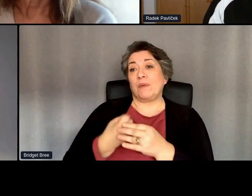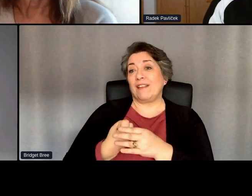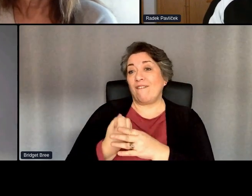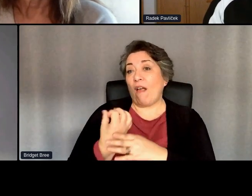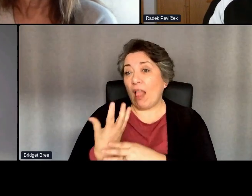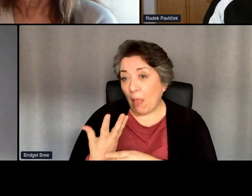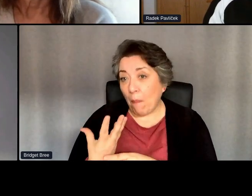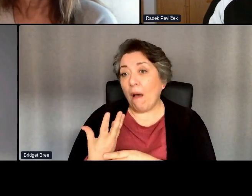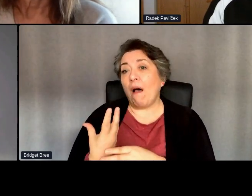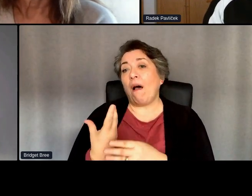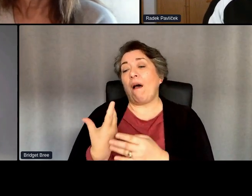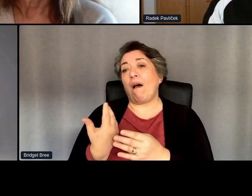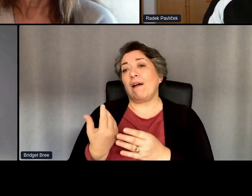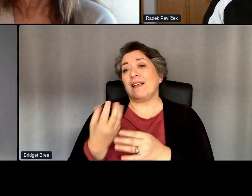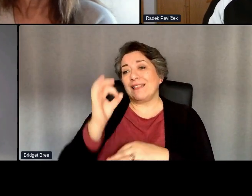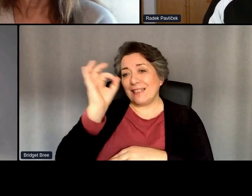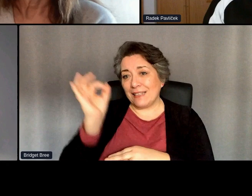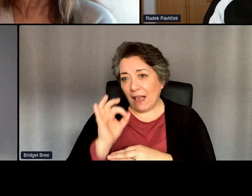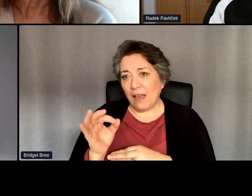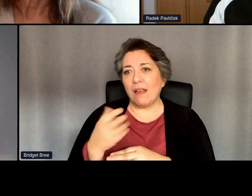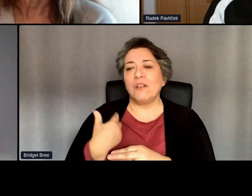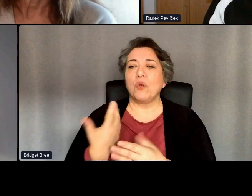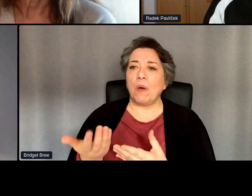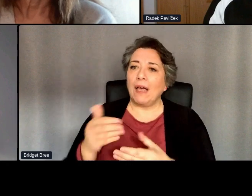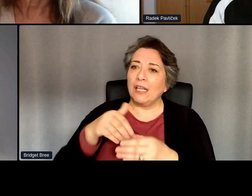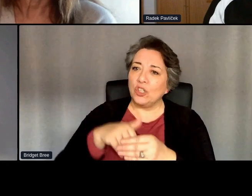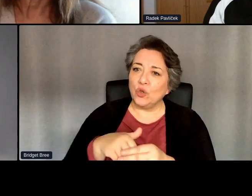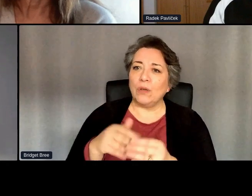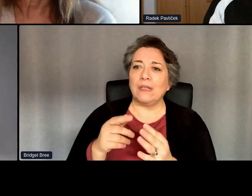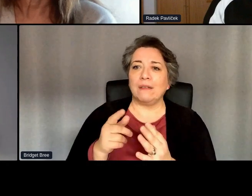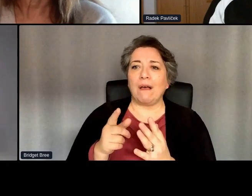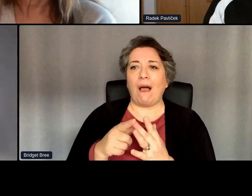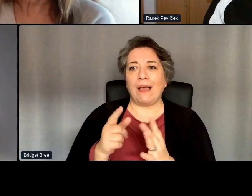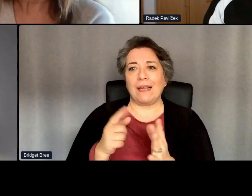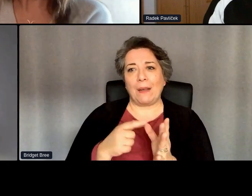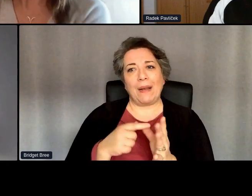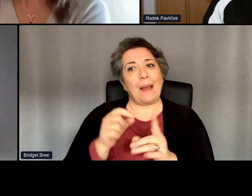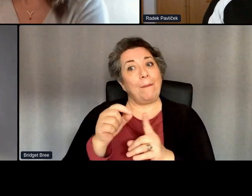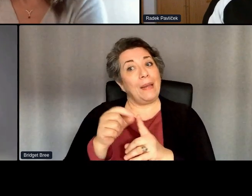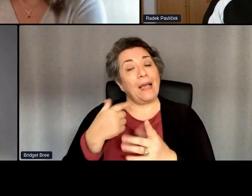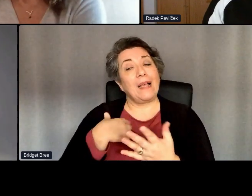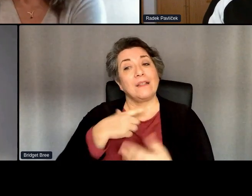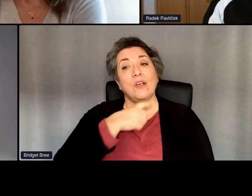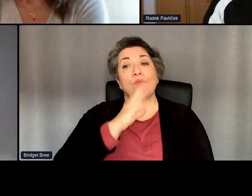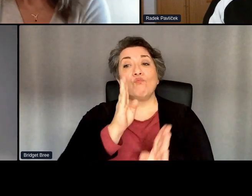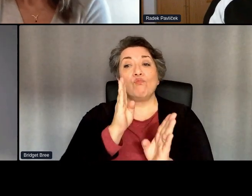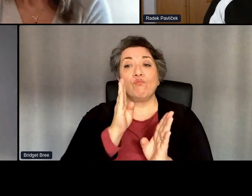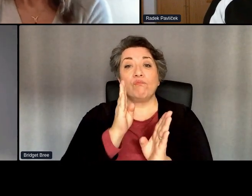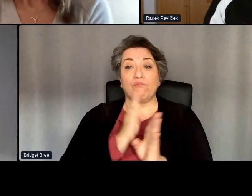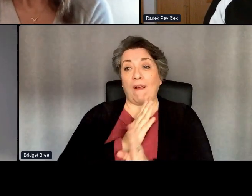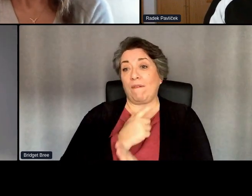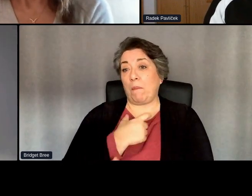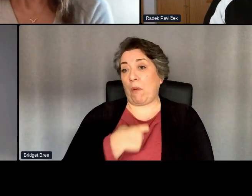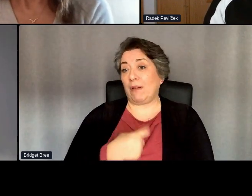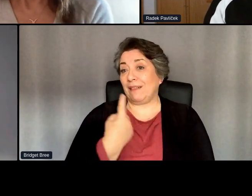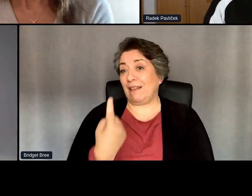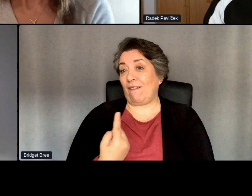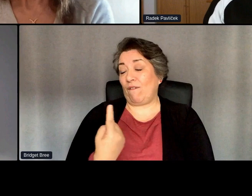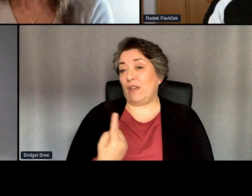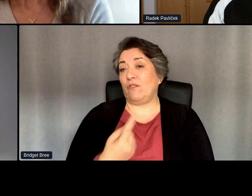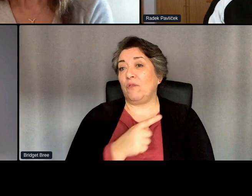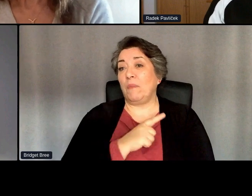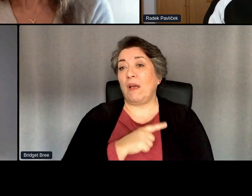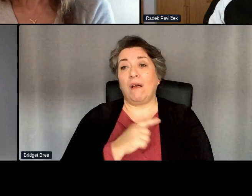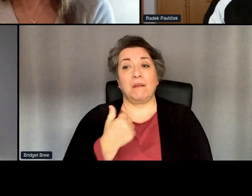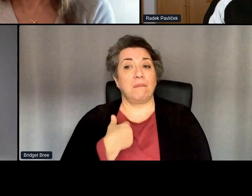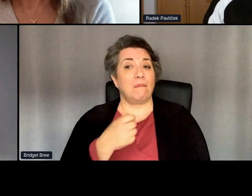joined IAAP as a private person because it was not so recognized by my company